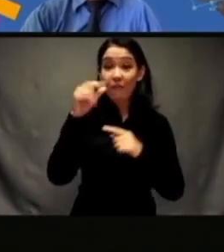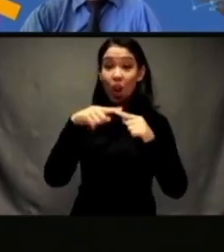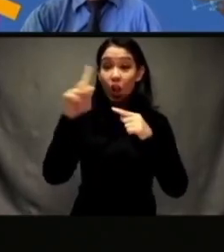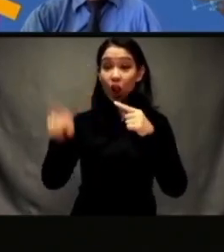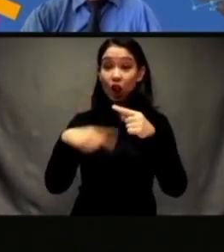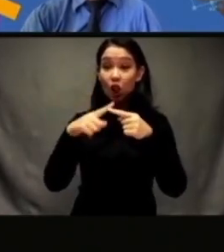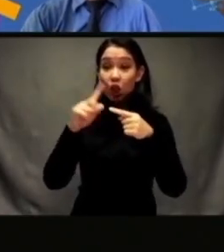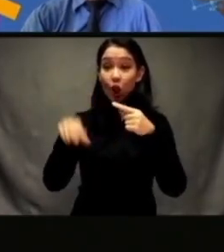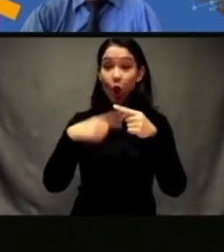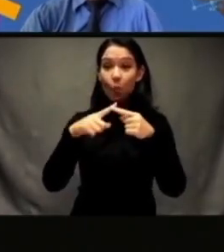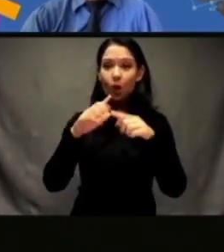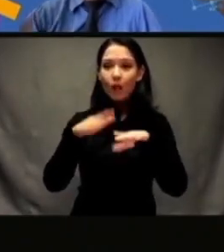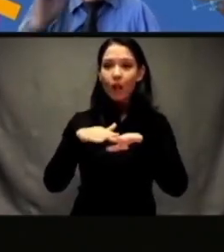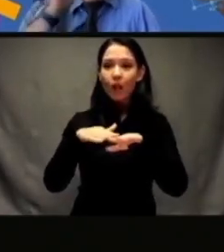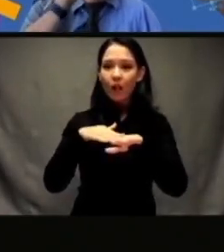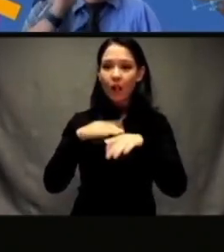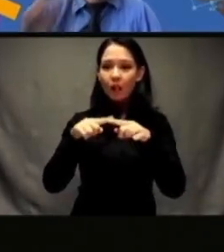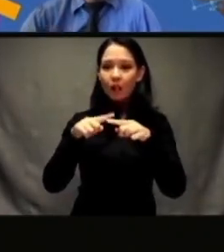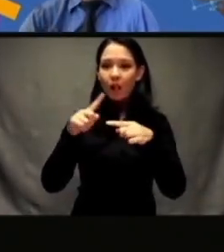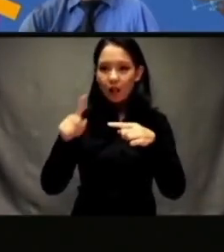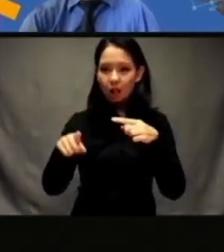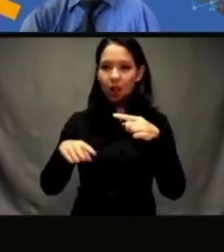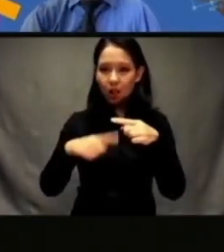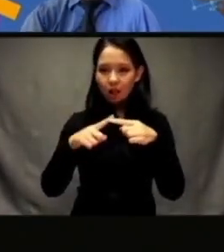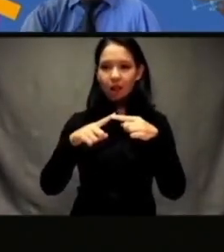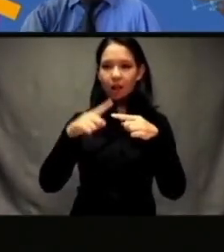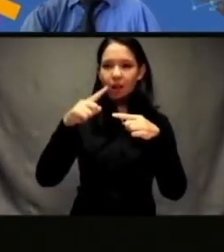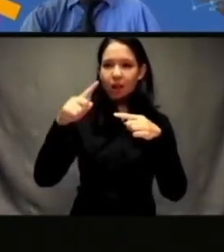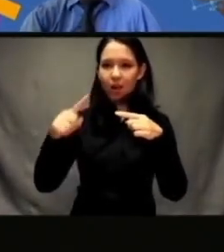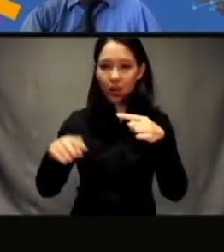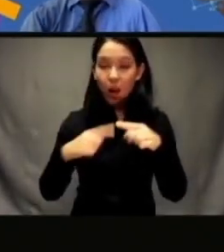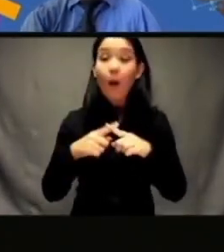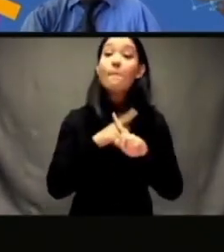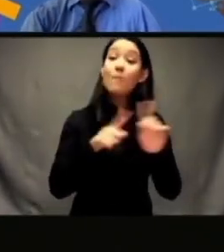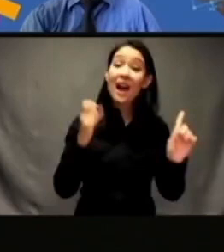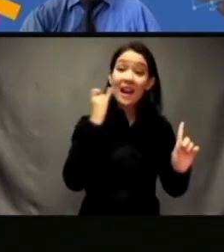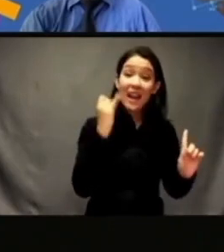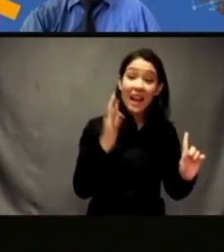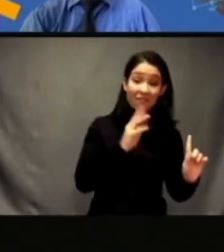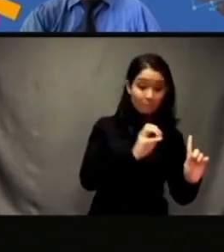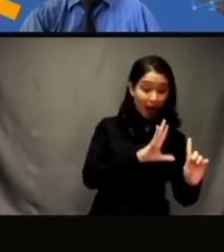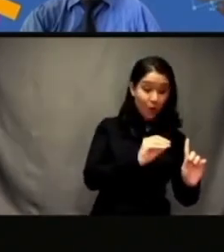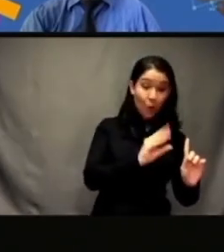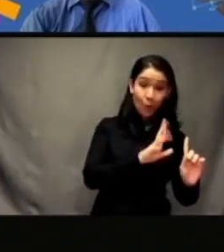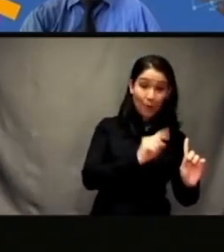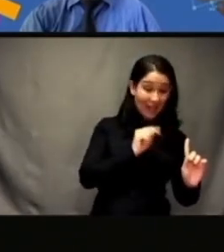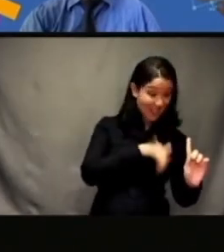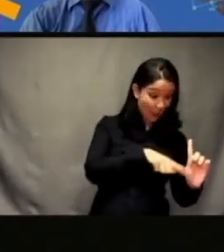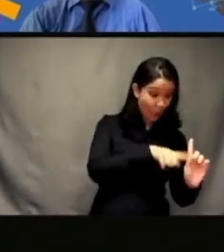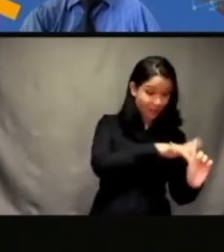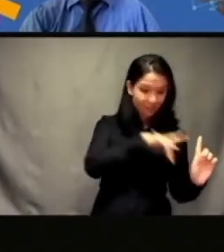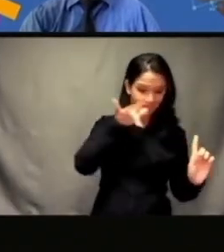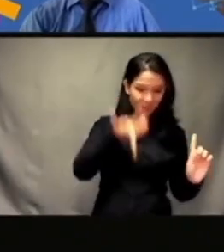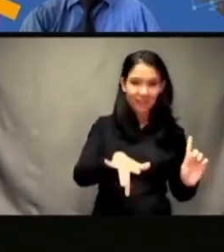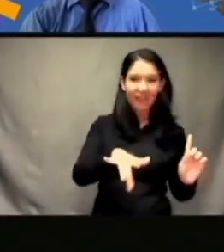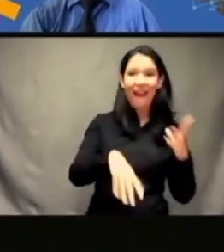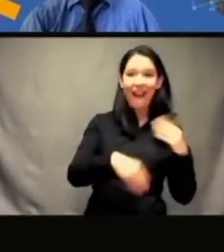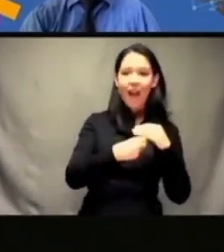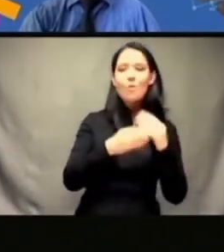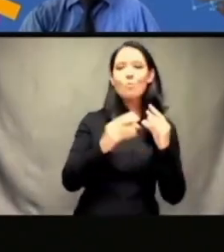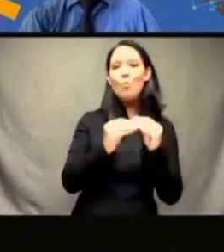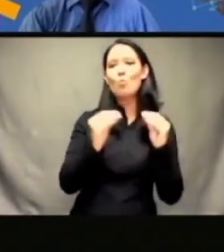execute slow. And then when you press the buttons of the microbit, they are not going to respond fast enough. So that's